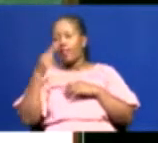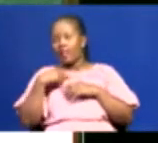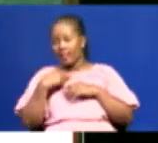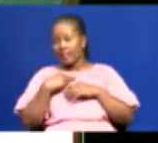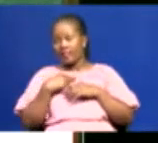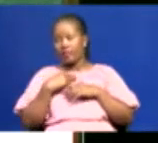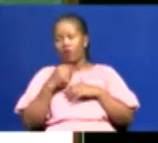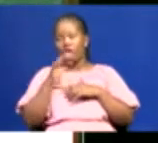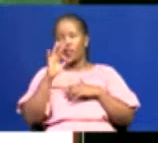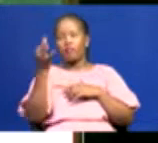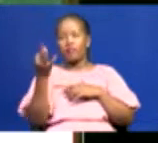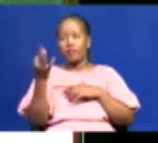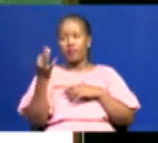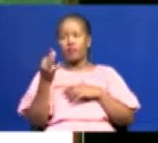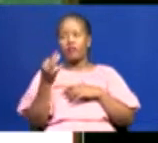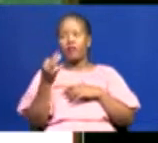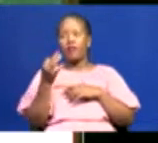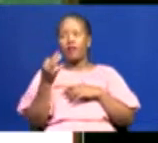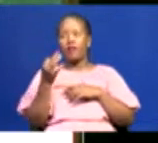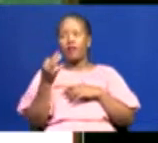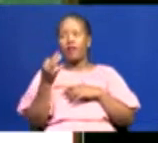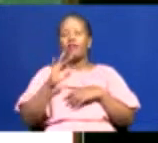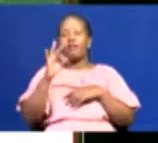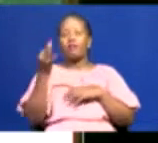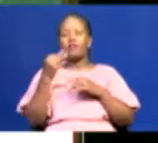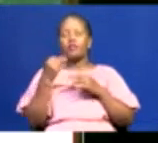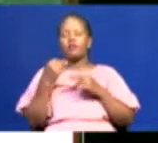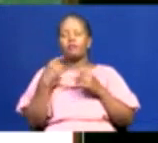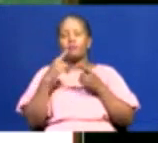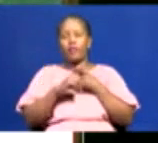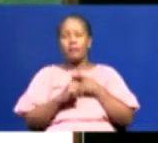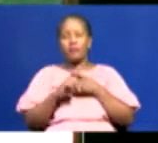3, this is 3 times 3.